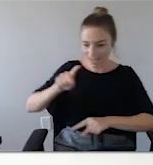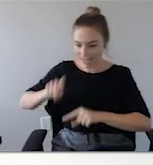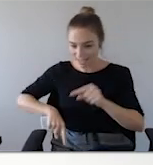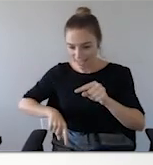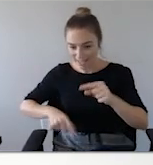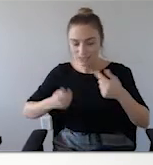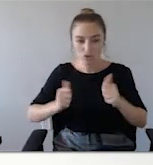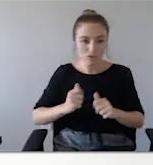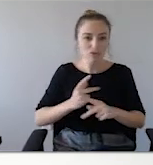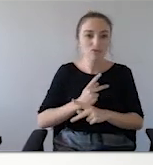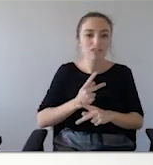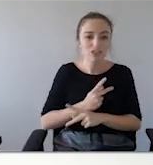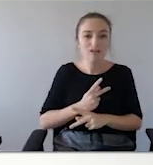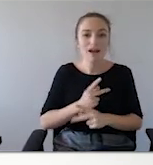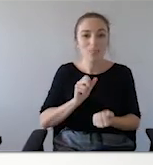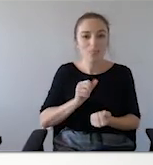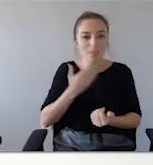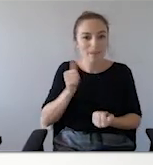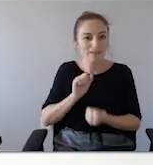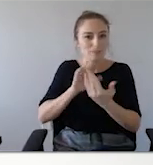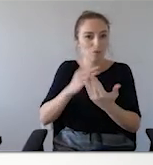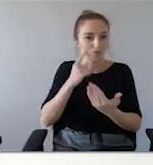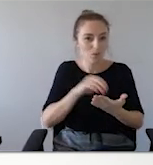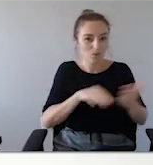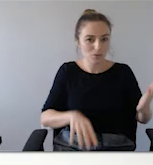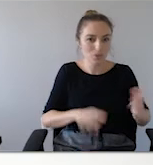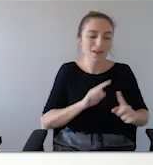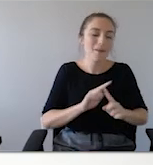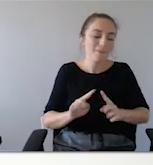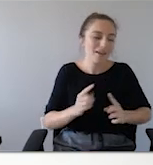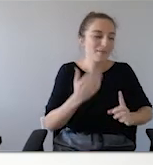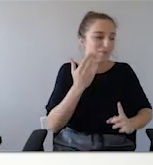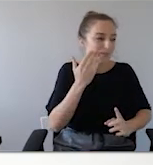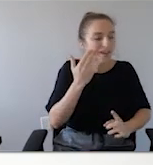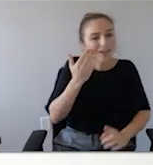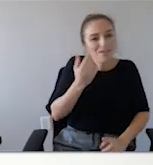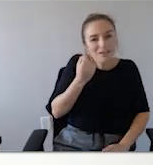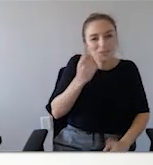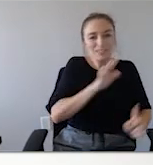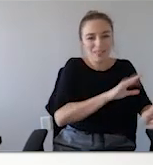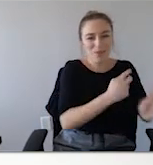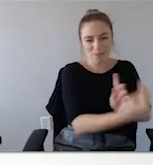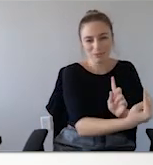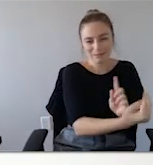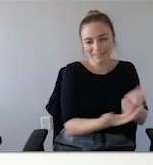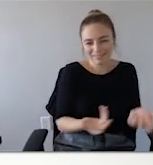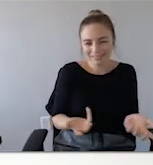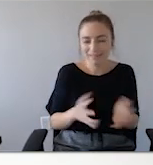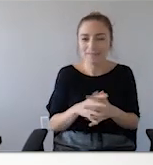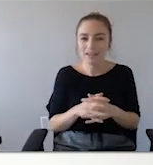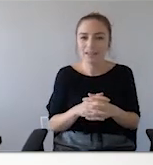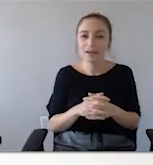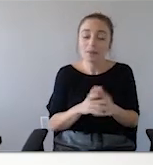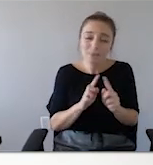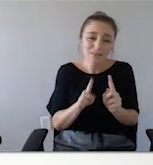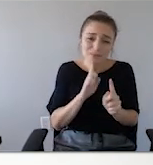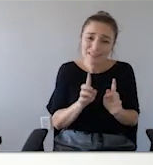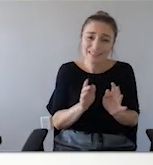the dark stuff that you don't want to do, but the student really needs to be in there. And like for me, when I have a